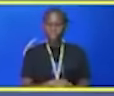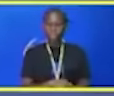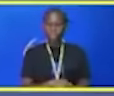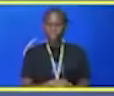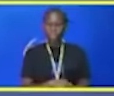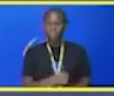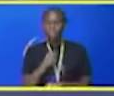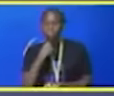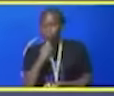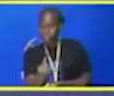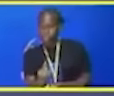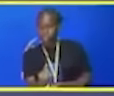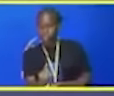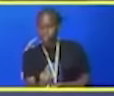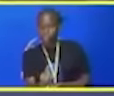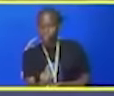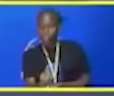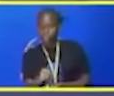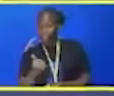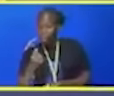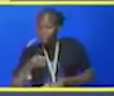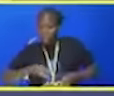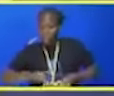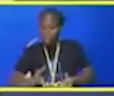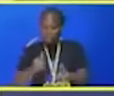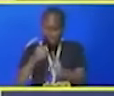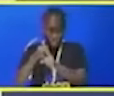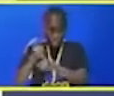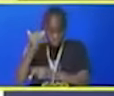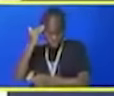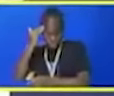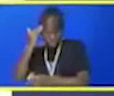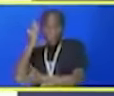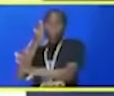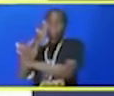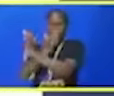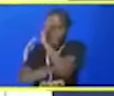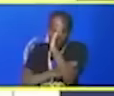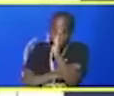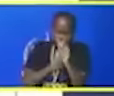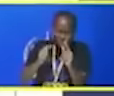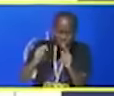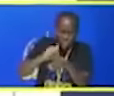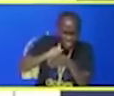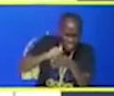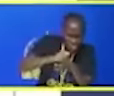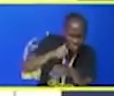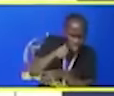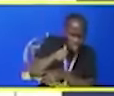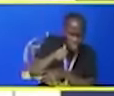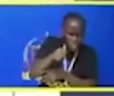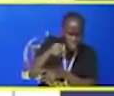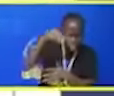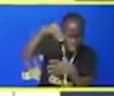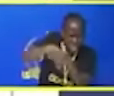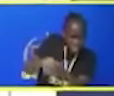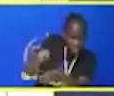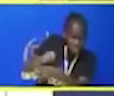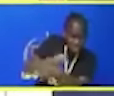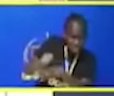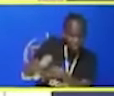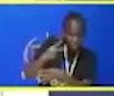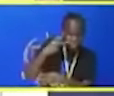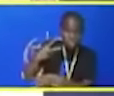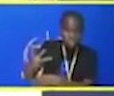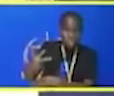Let me tell you this. One of the ways you know it is God training you is because somewhere in your training, you will start looking